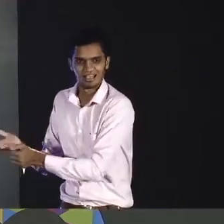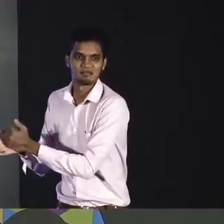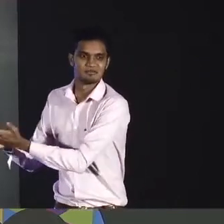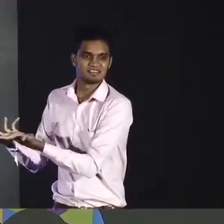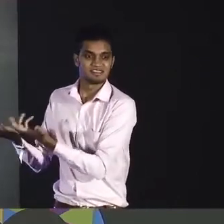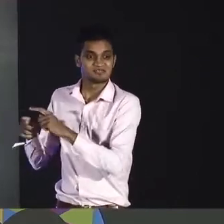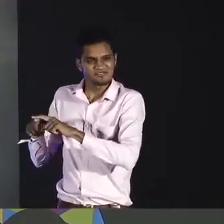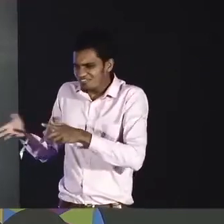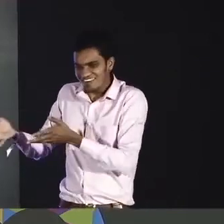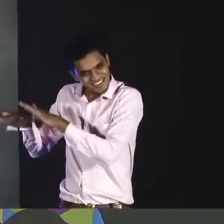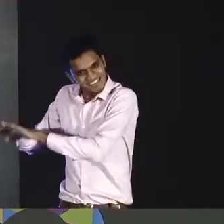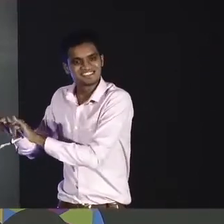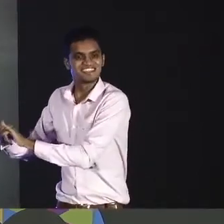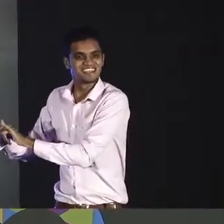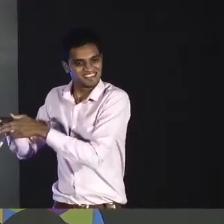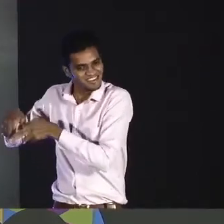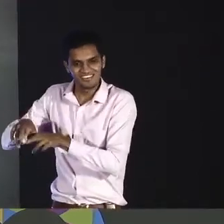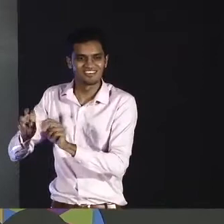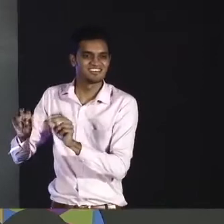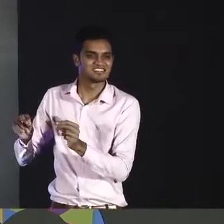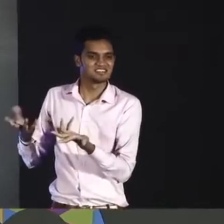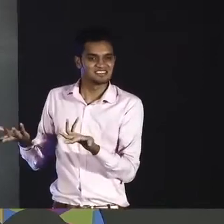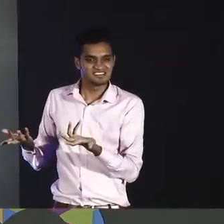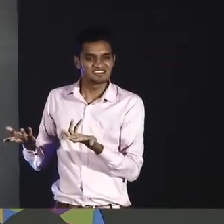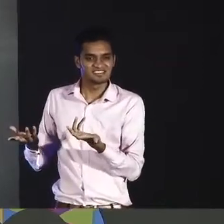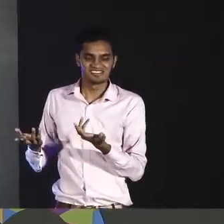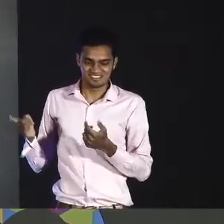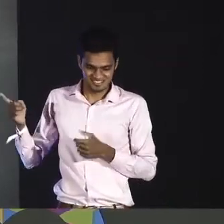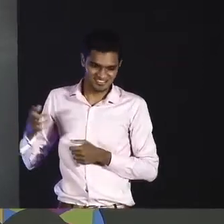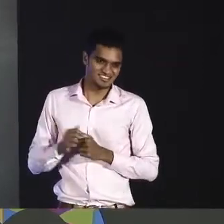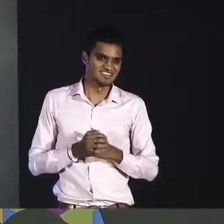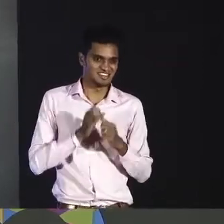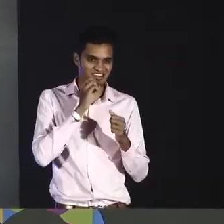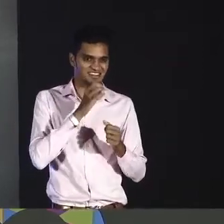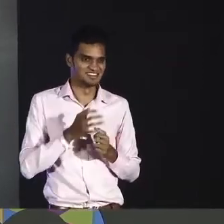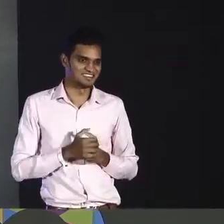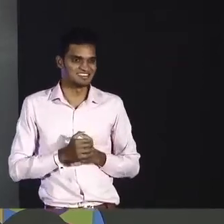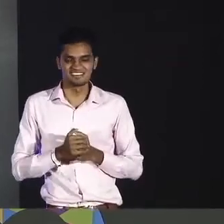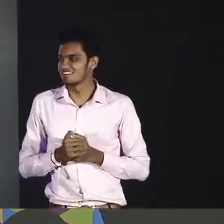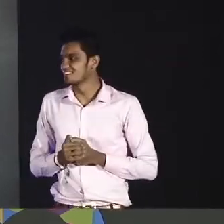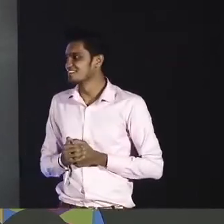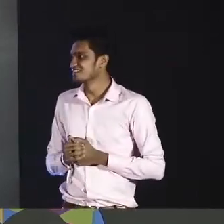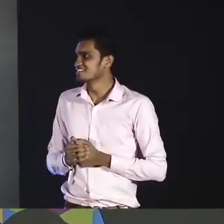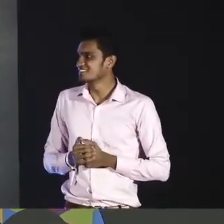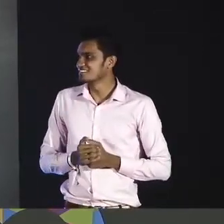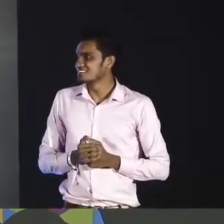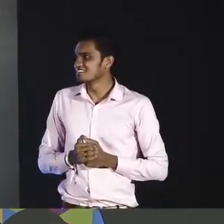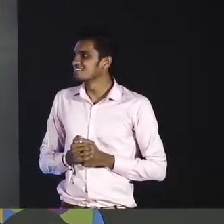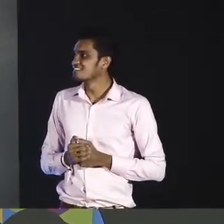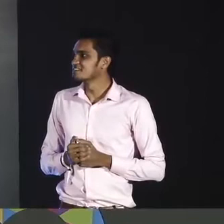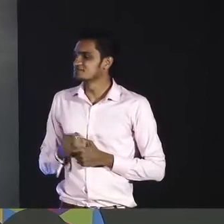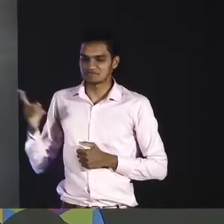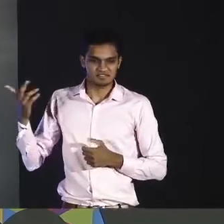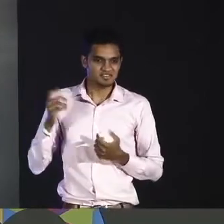actually happened. So we make so many assumptions which move from the sublime to the ridiculous, isn't it? There's a boy in